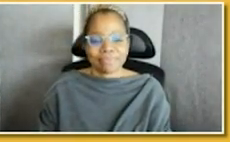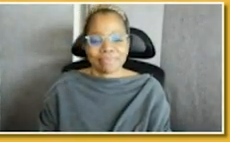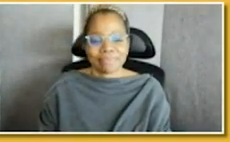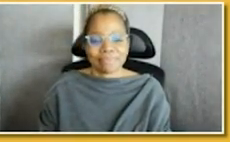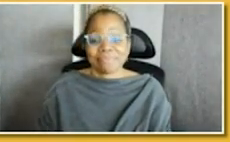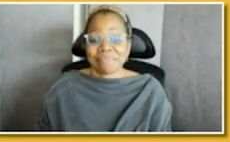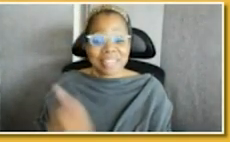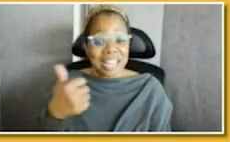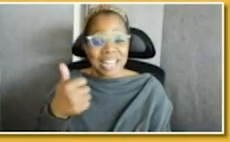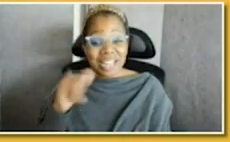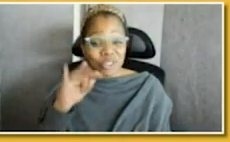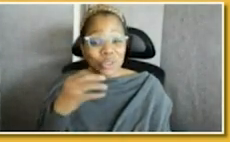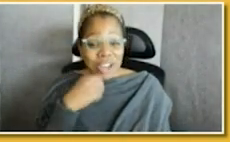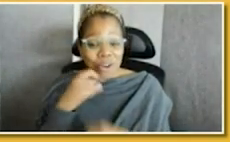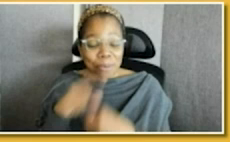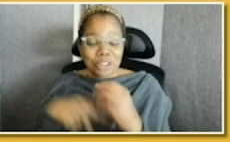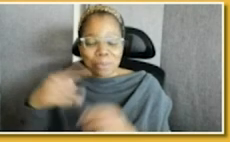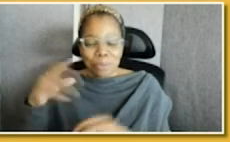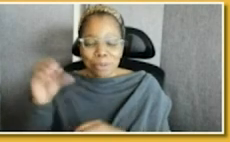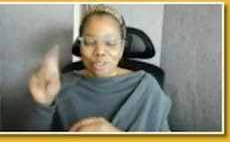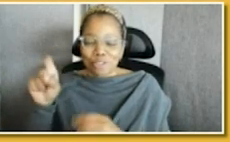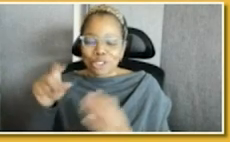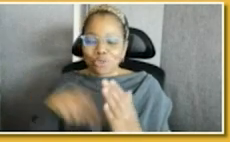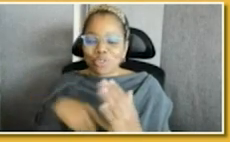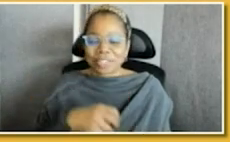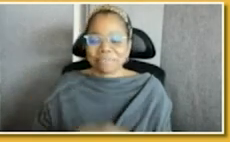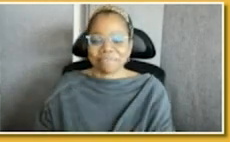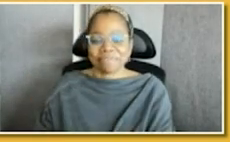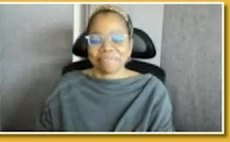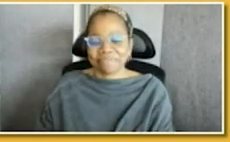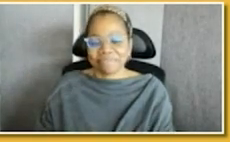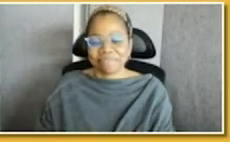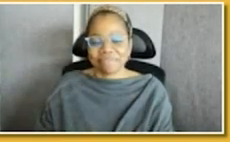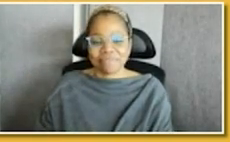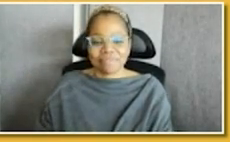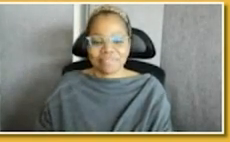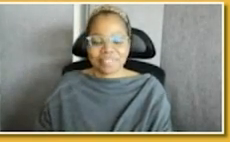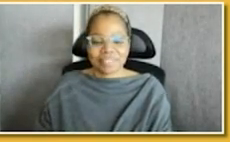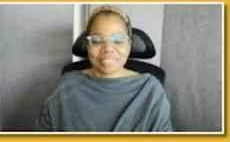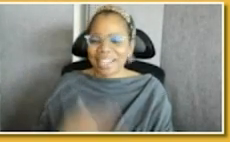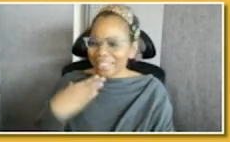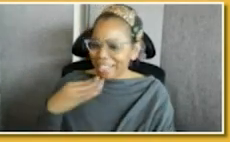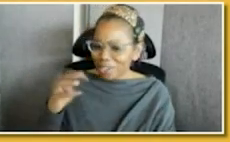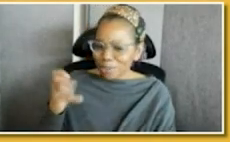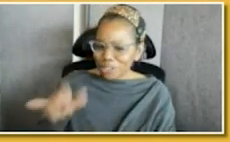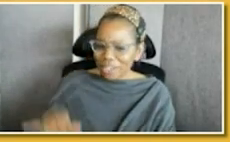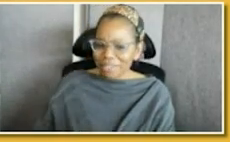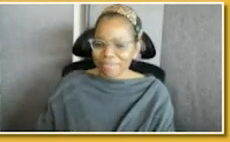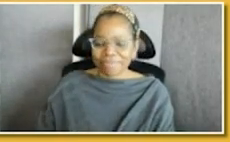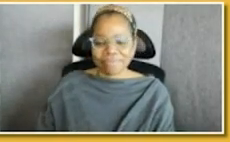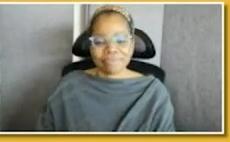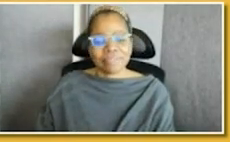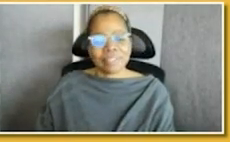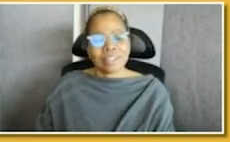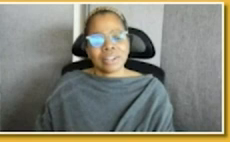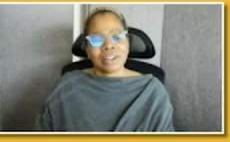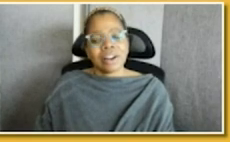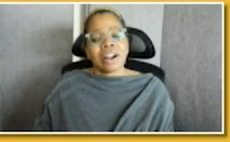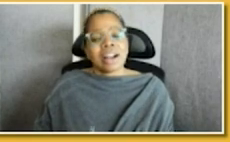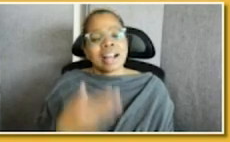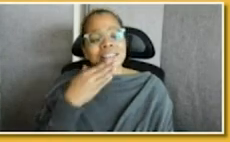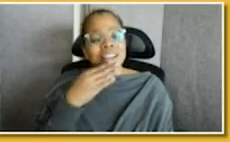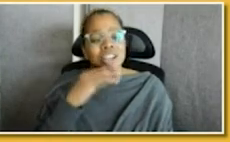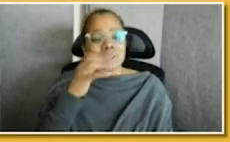post office. Mm-hmm. Thank you, Jay. Also, I want to thank both of you, Jay and Ron. It certainly